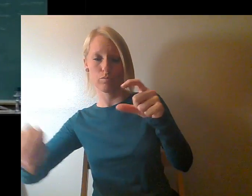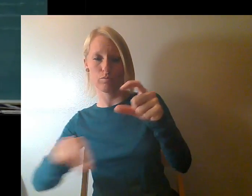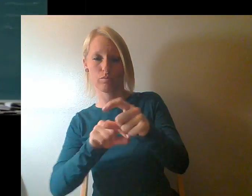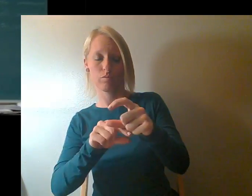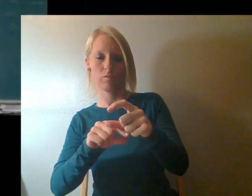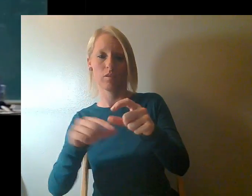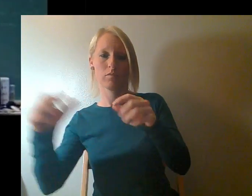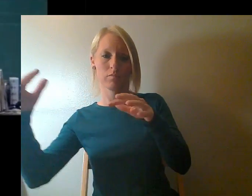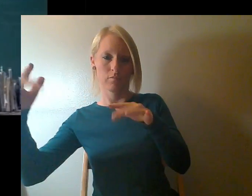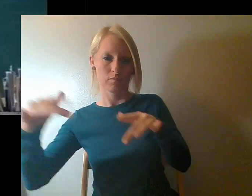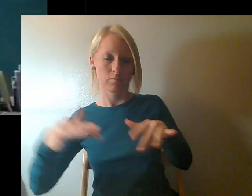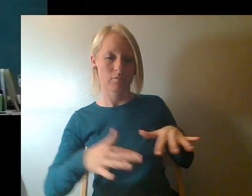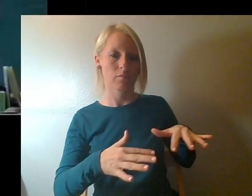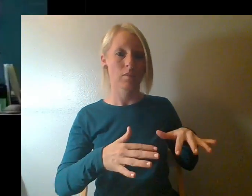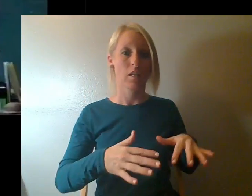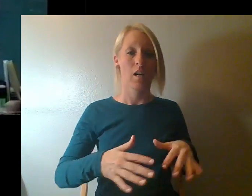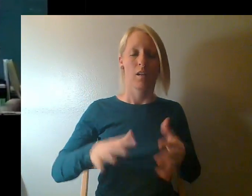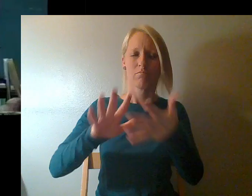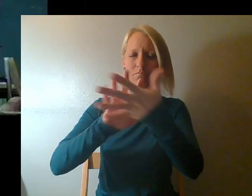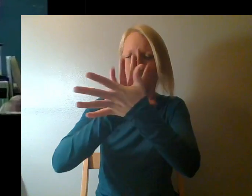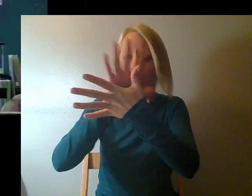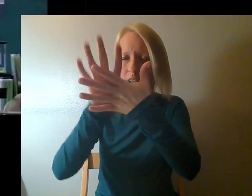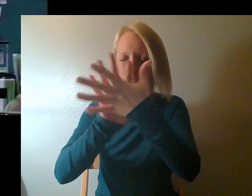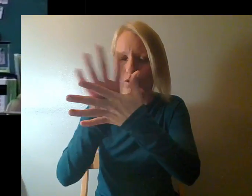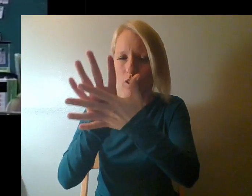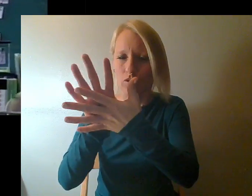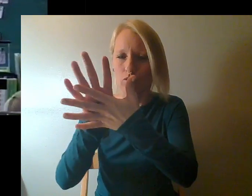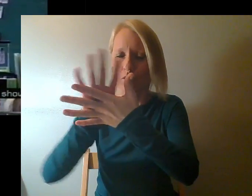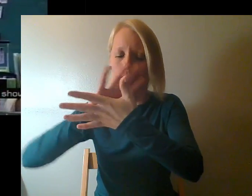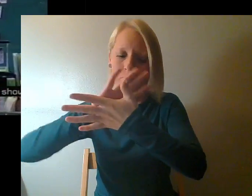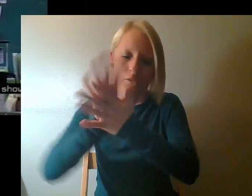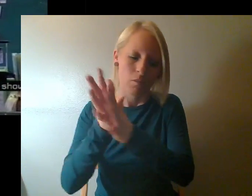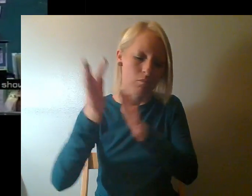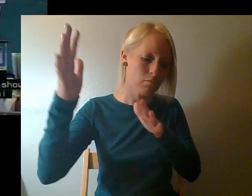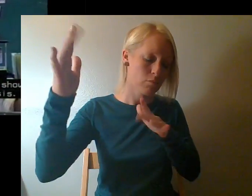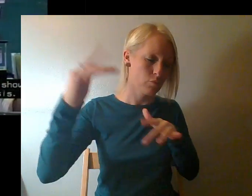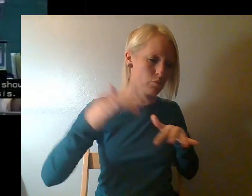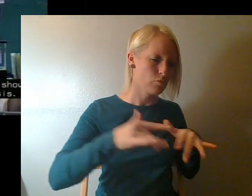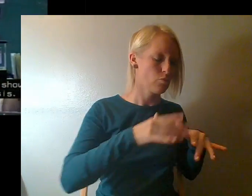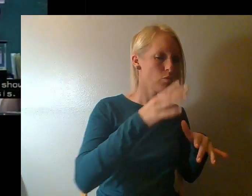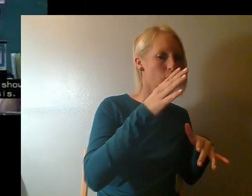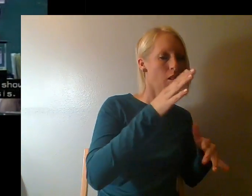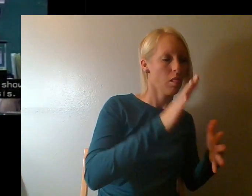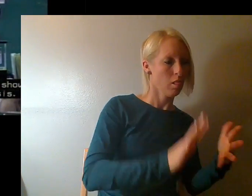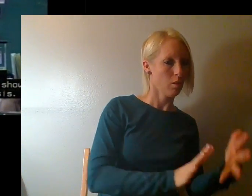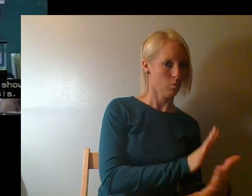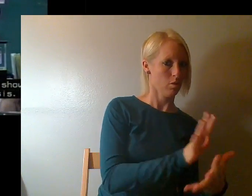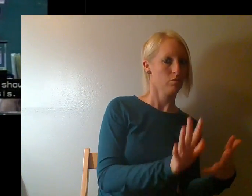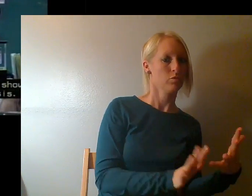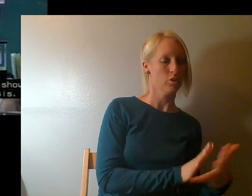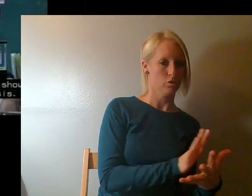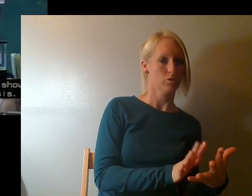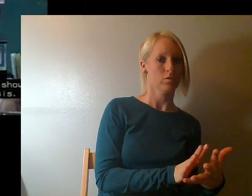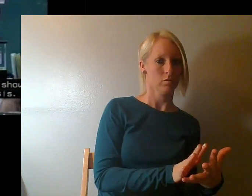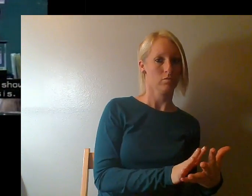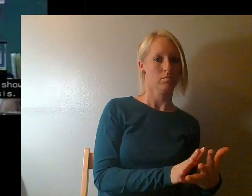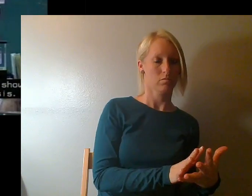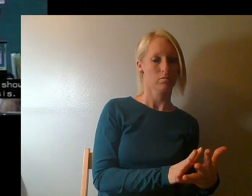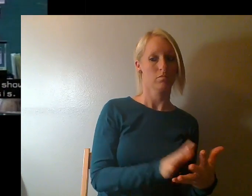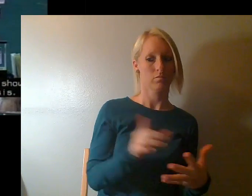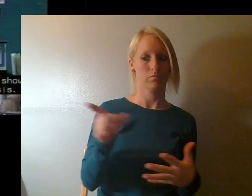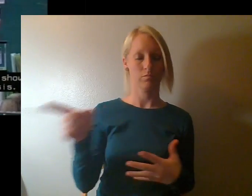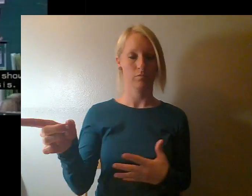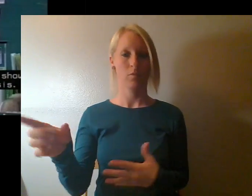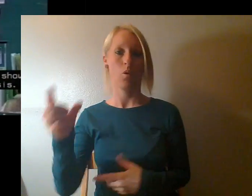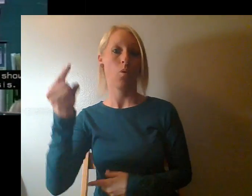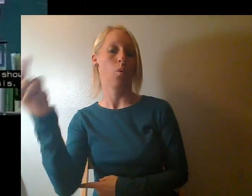All right, so that's the difference. That's the only difference. Now, I'd like to be able to show you a neat example of osmosis. To